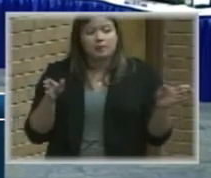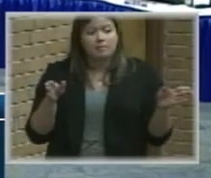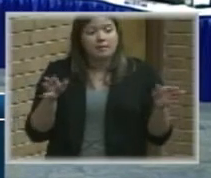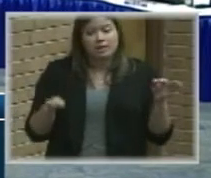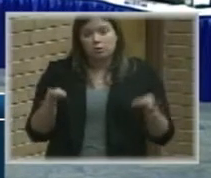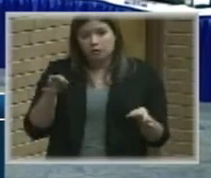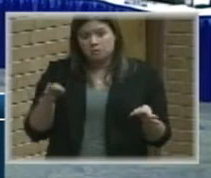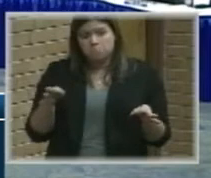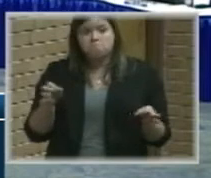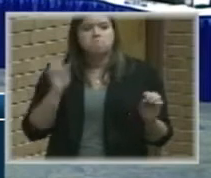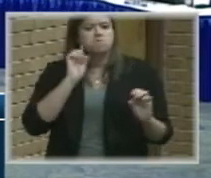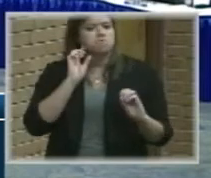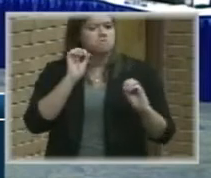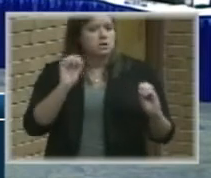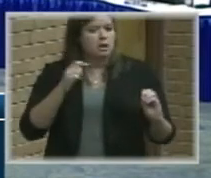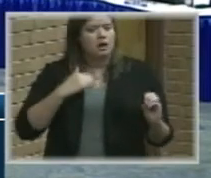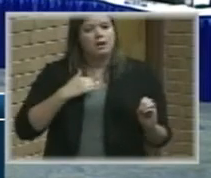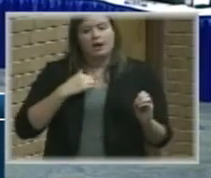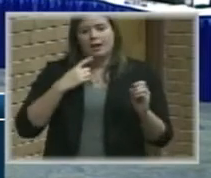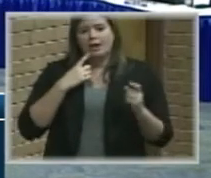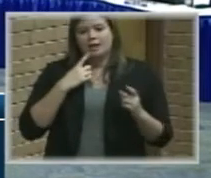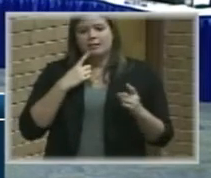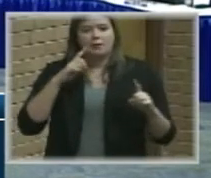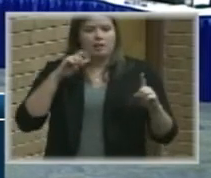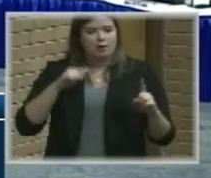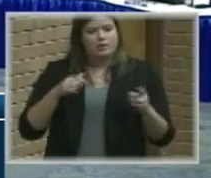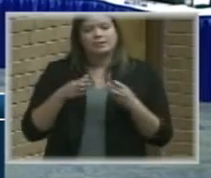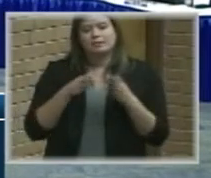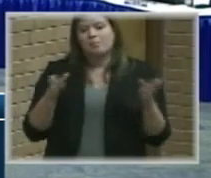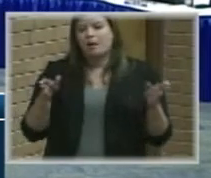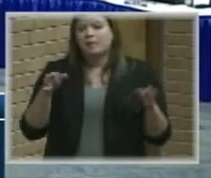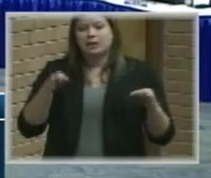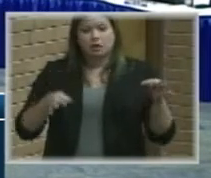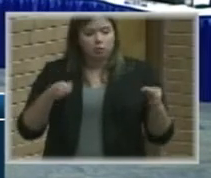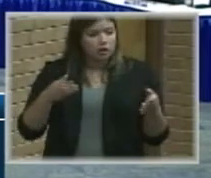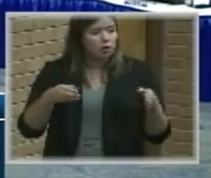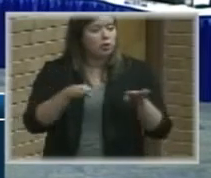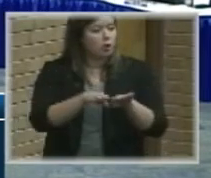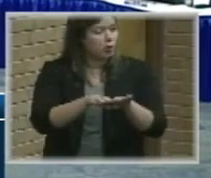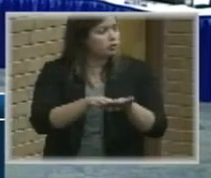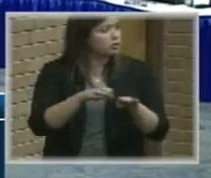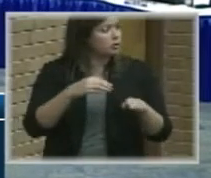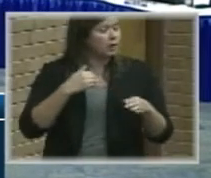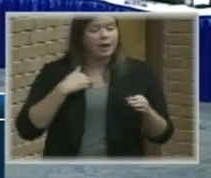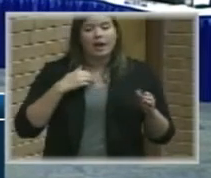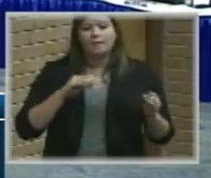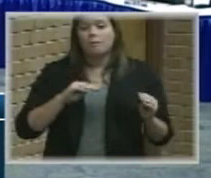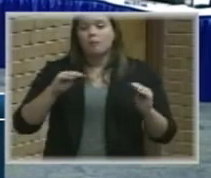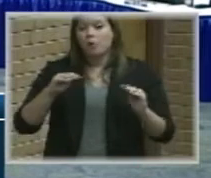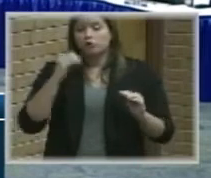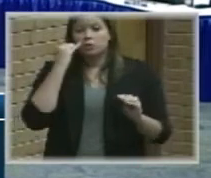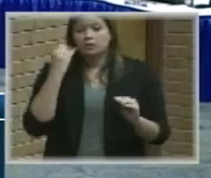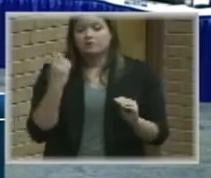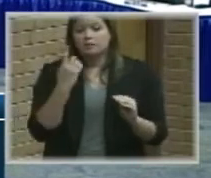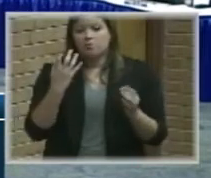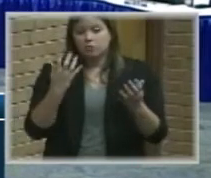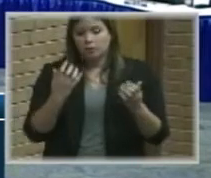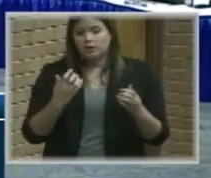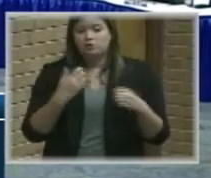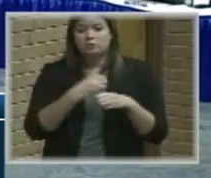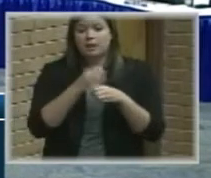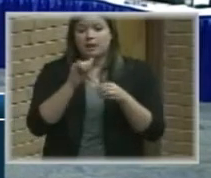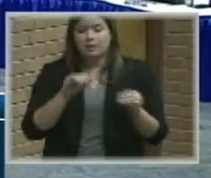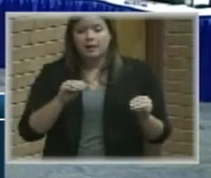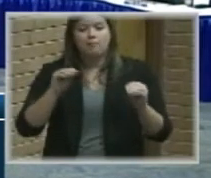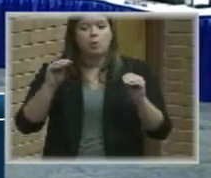Hearing none, then I declare this public hearing to be closed. You have a motion here. If someone would like to make that